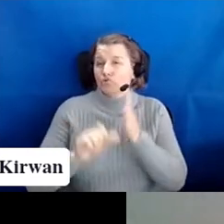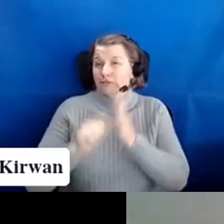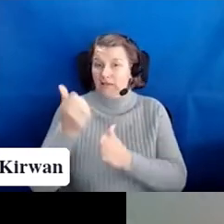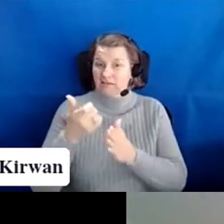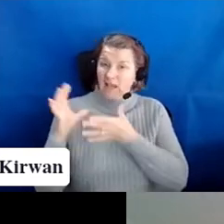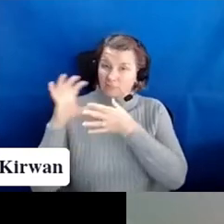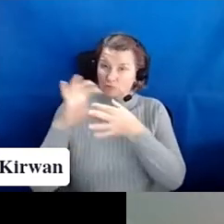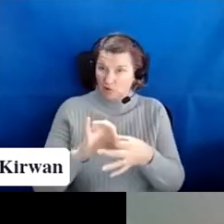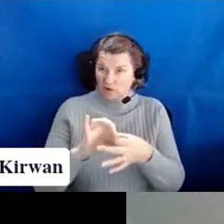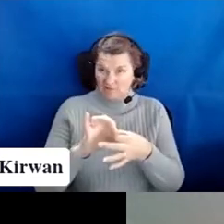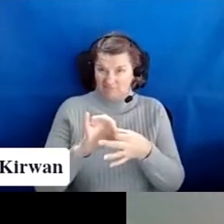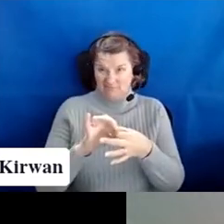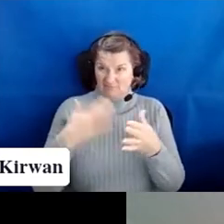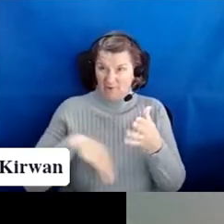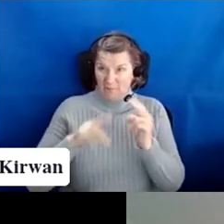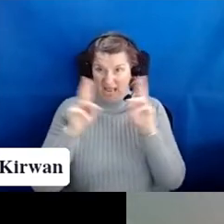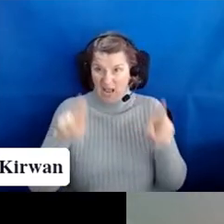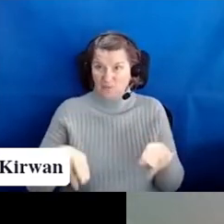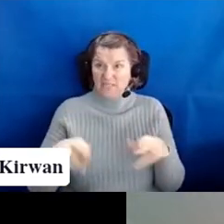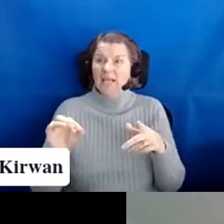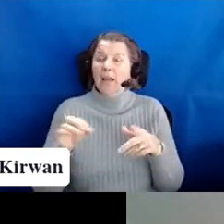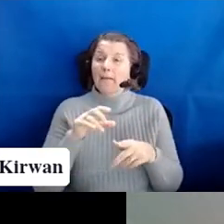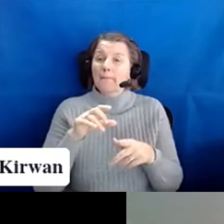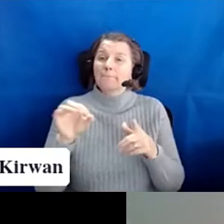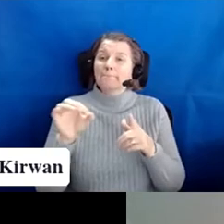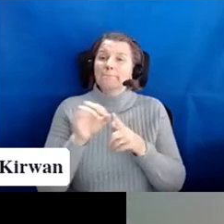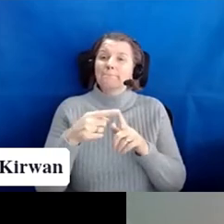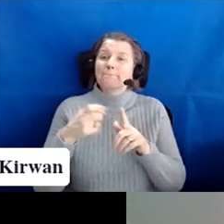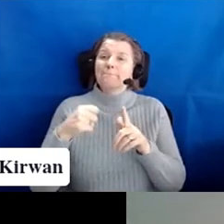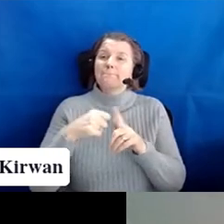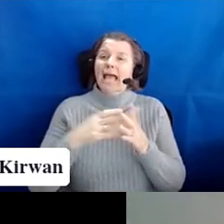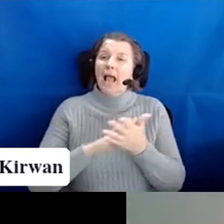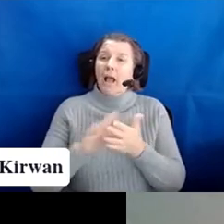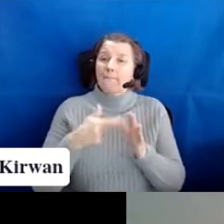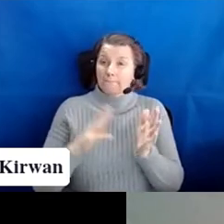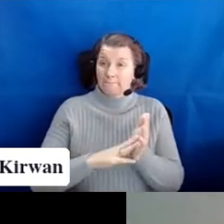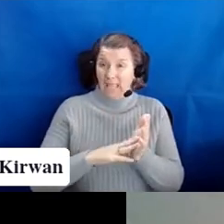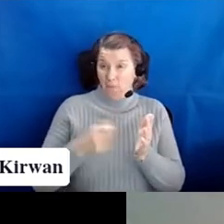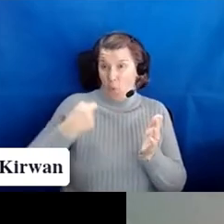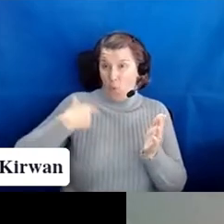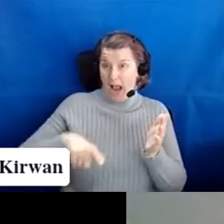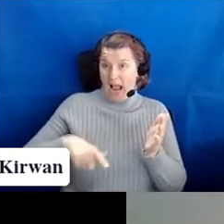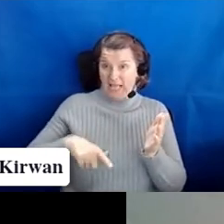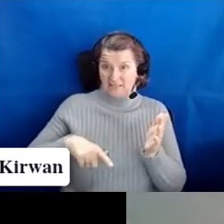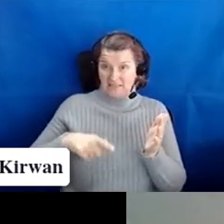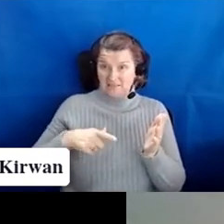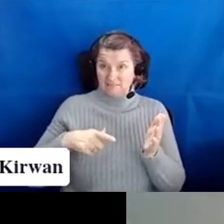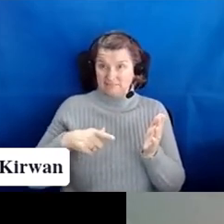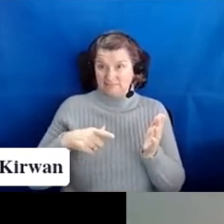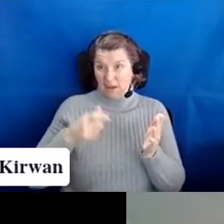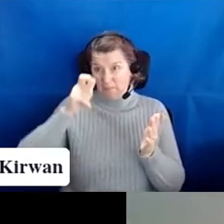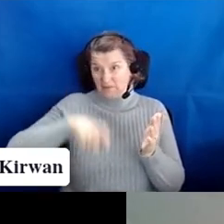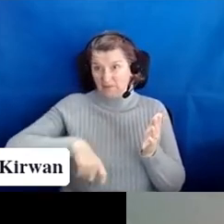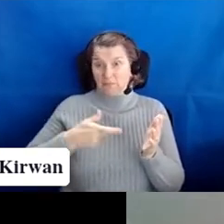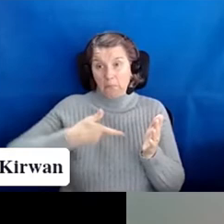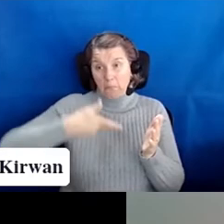in Peckham in South London. I'm a white male, I'm bald with a shaved head and a long grey